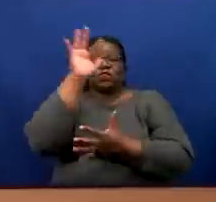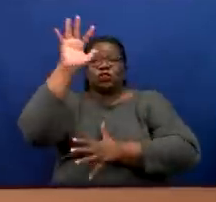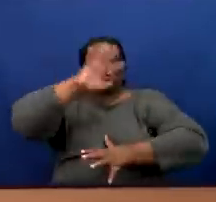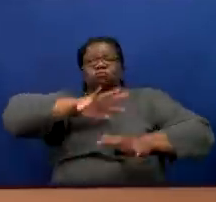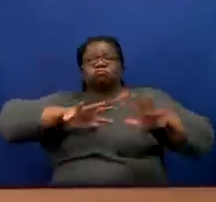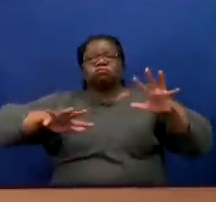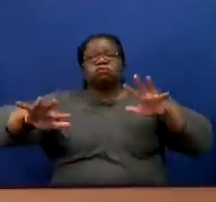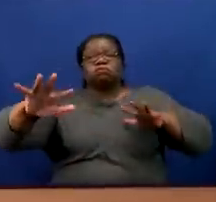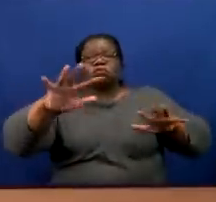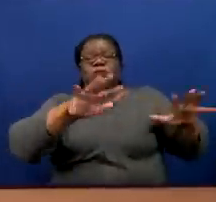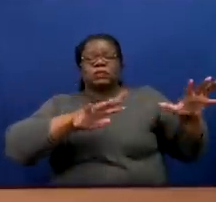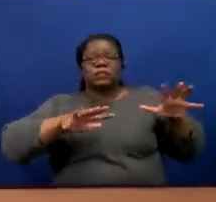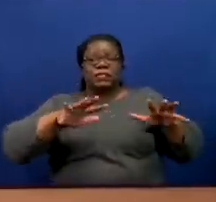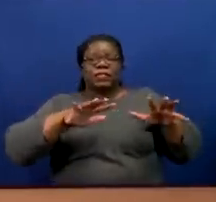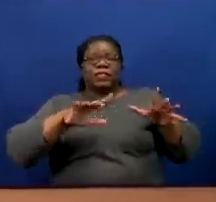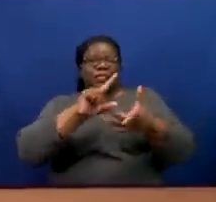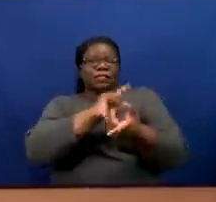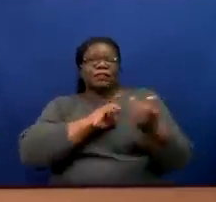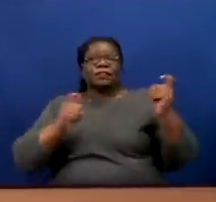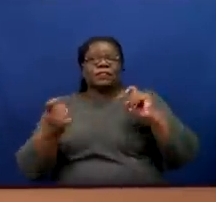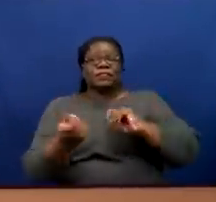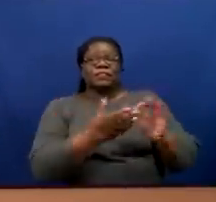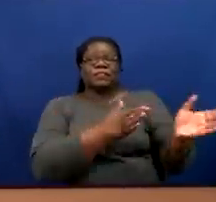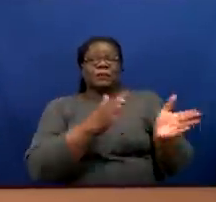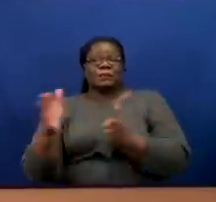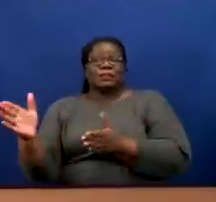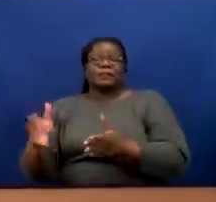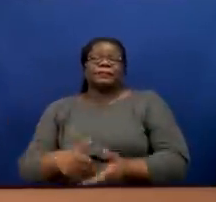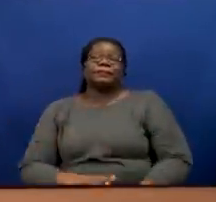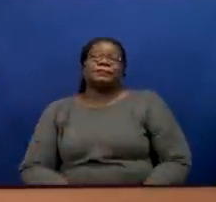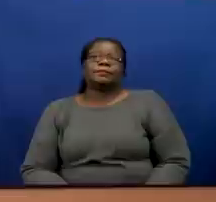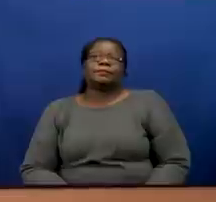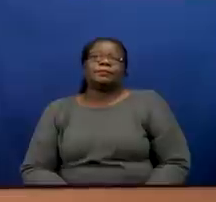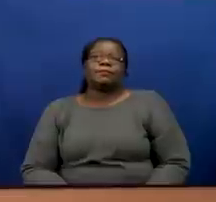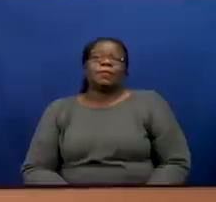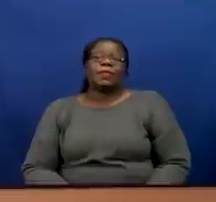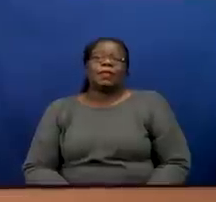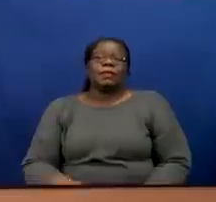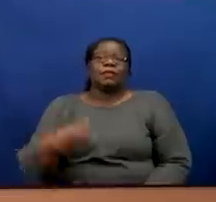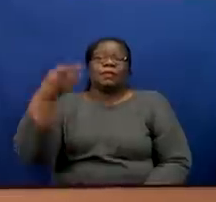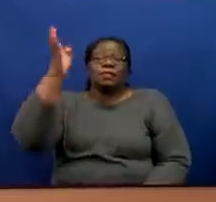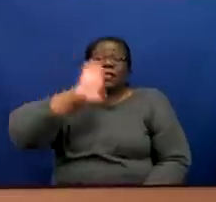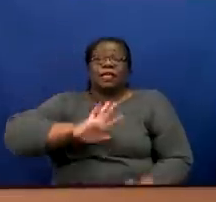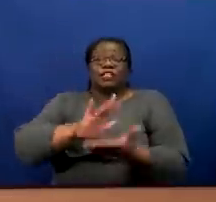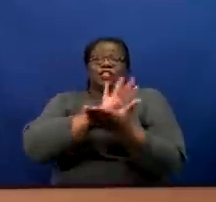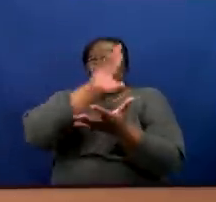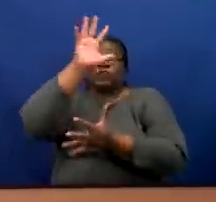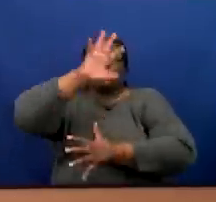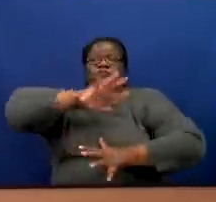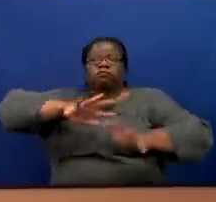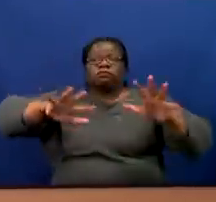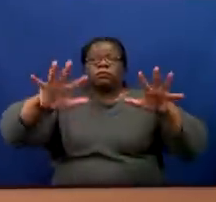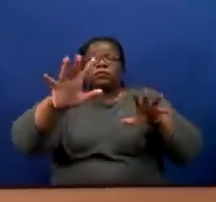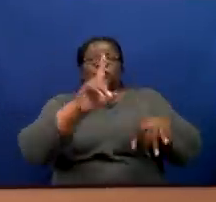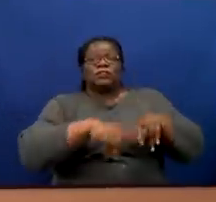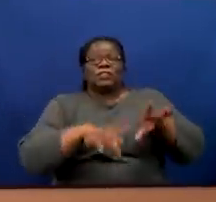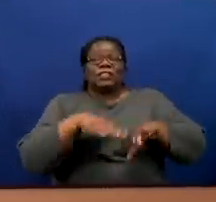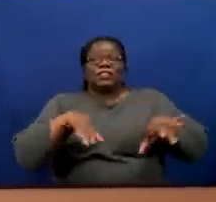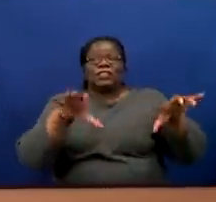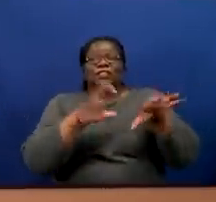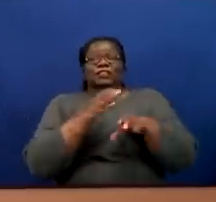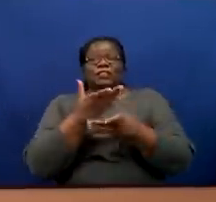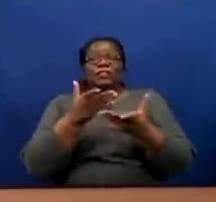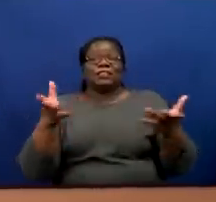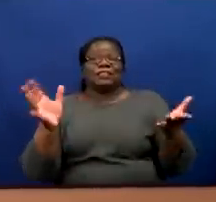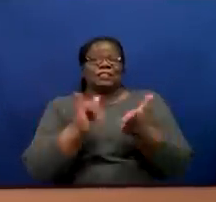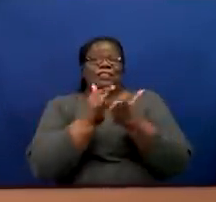house, he will change the order of worship. When God's glory fills the house, you can't do the stuff you were supposed to